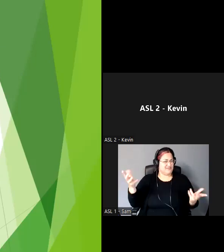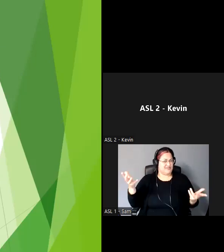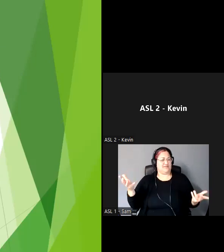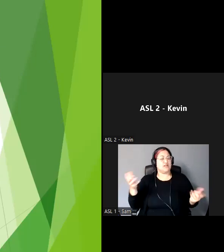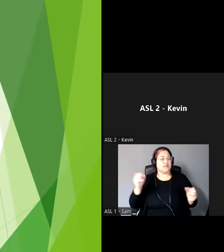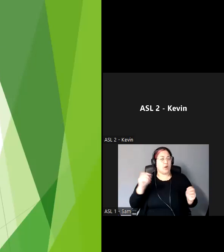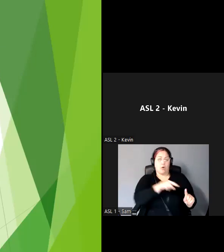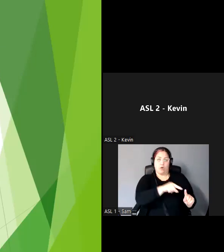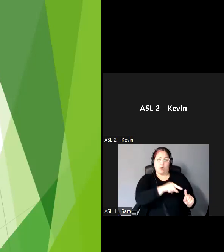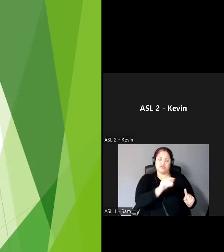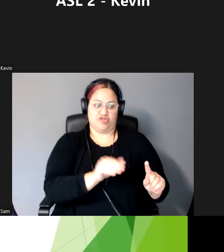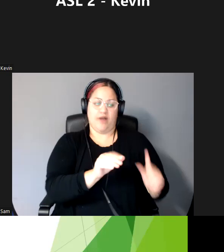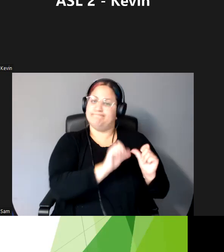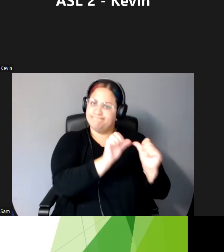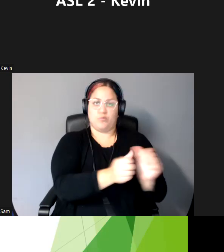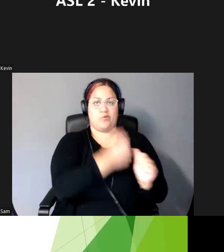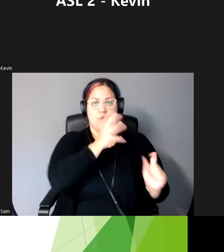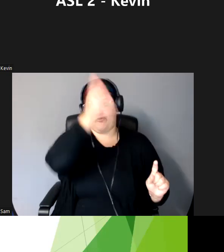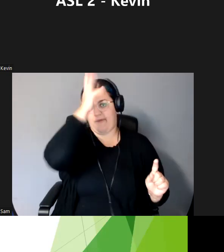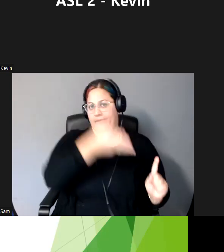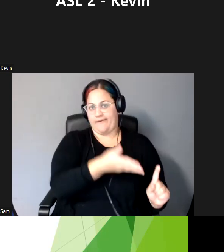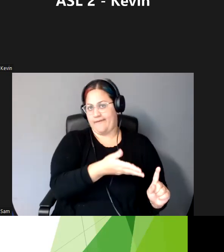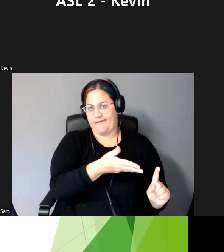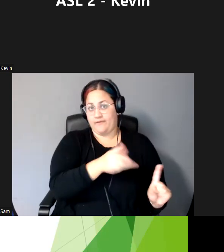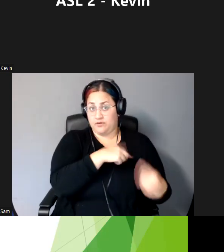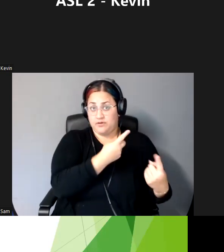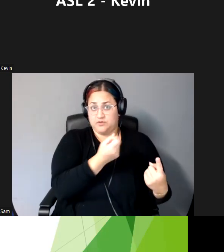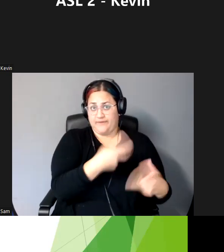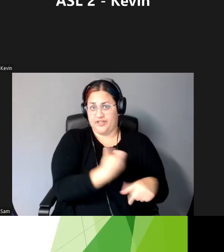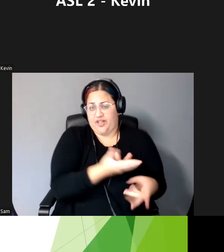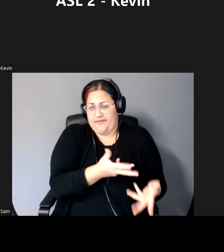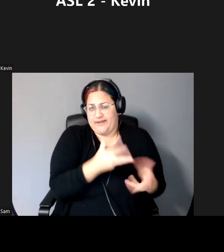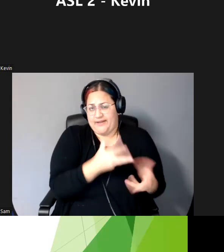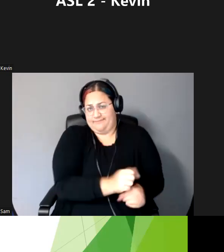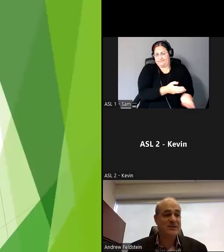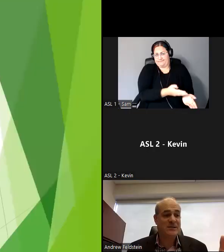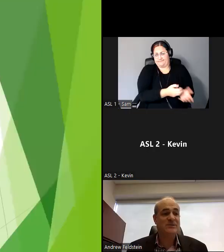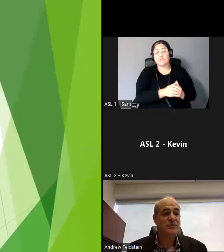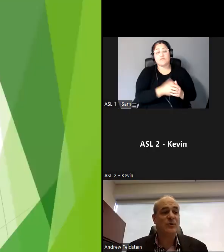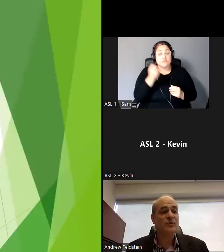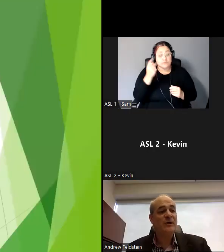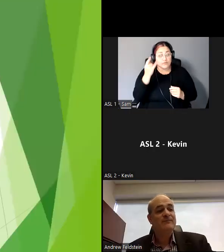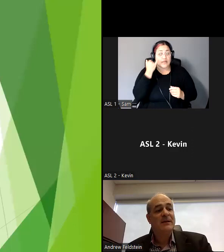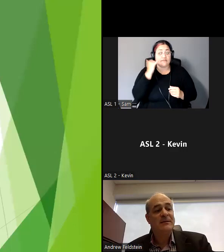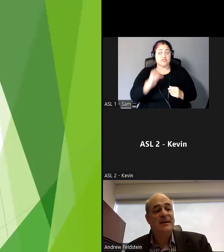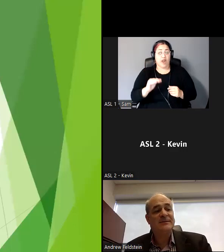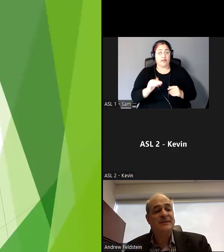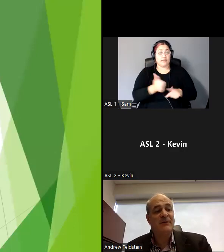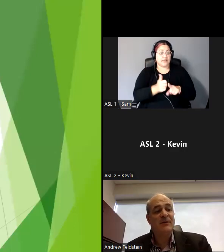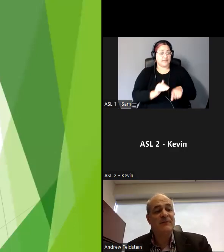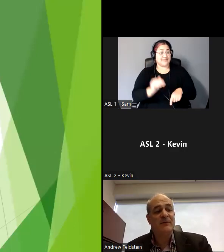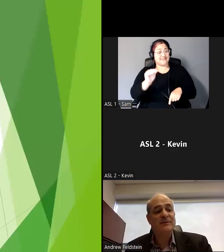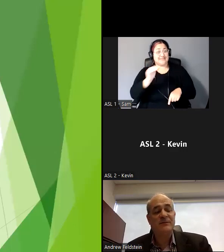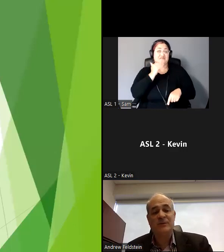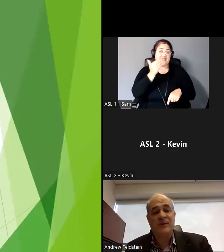kids get, like I said earlier, the more important their say is. As kids get to be 15, 16 years old, in that